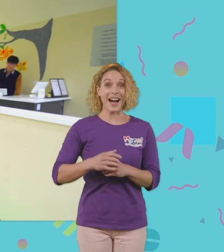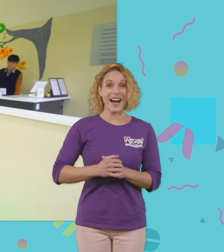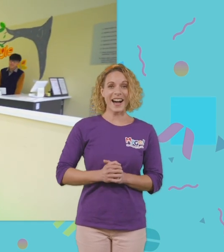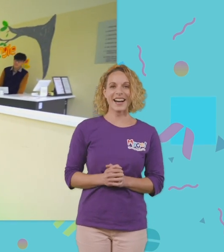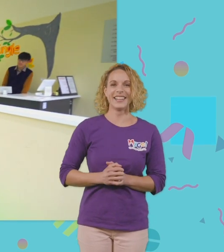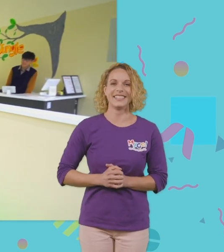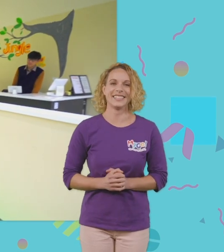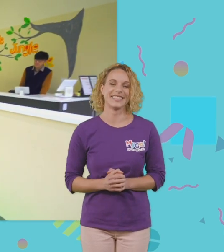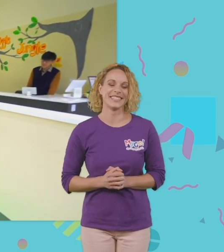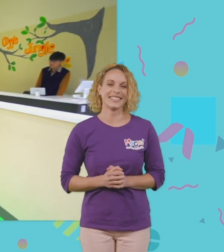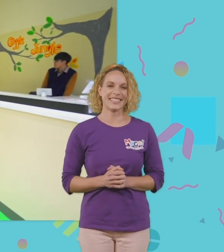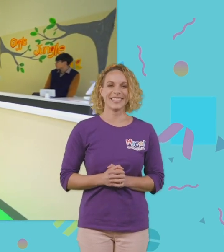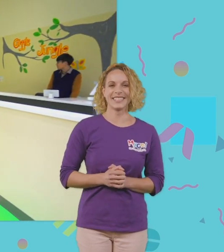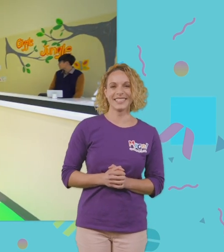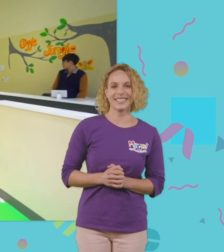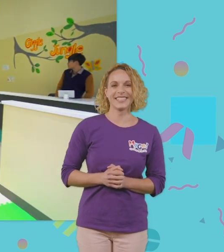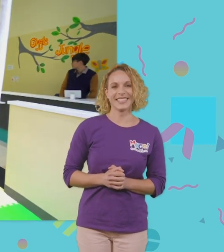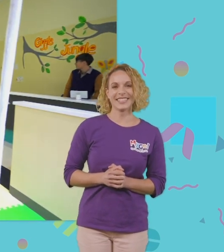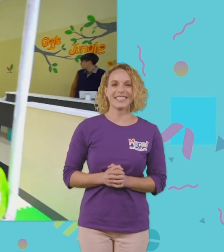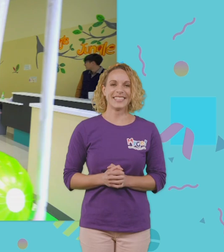Whoa! Here's another one.